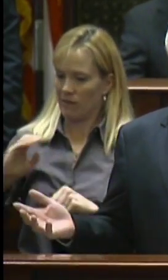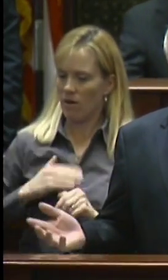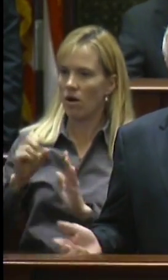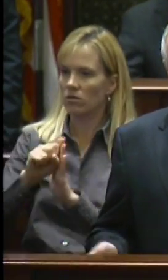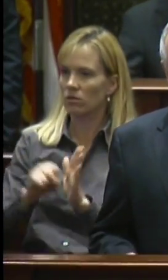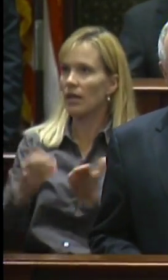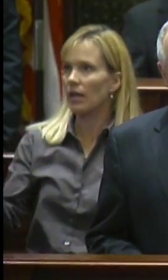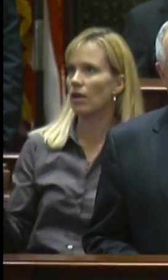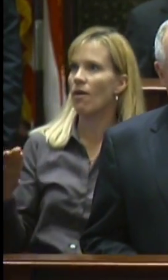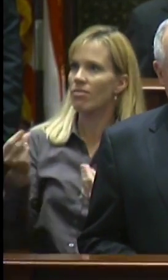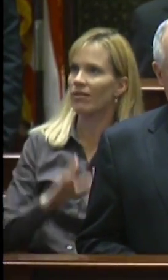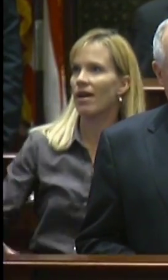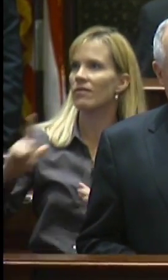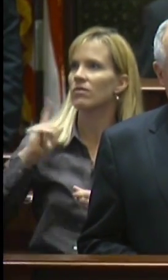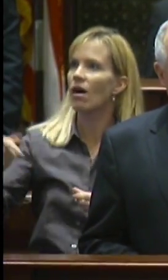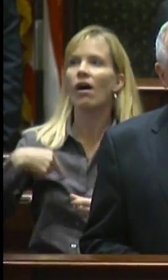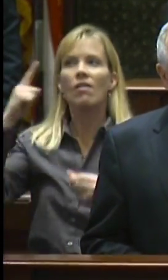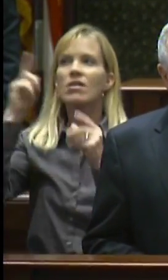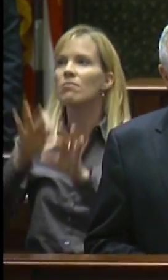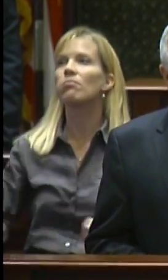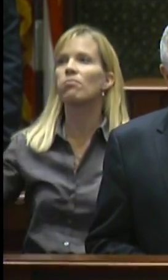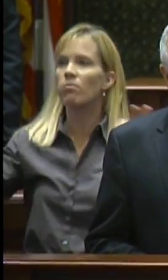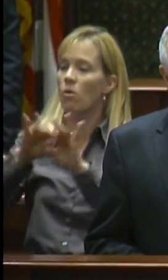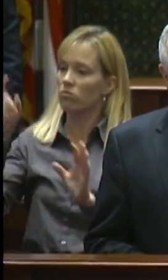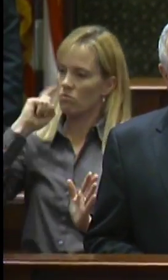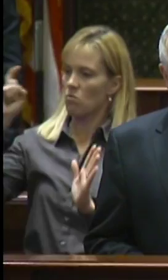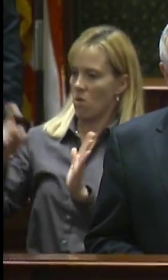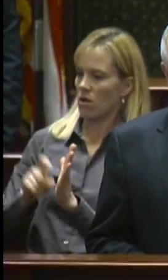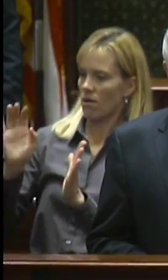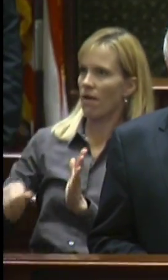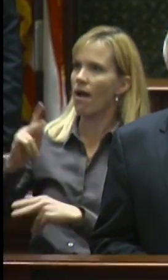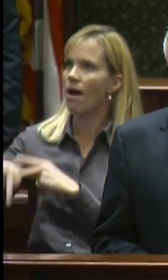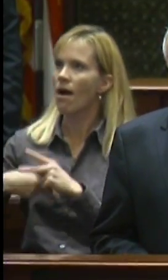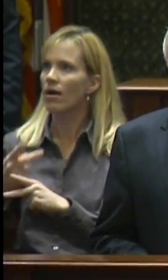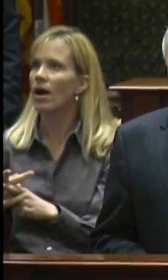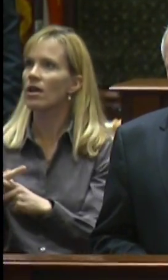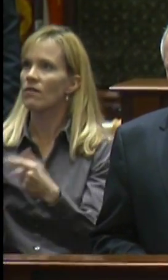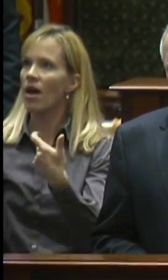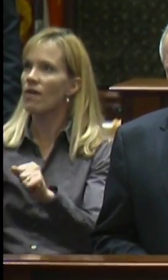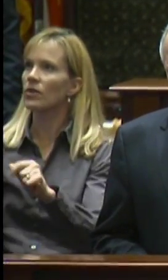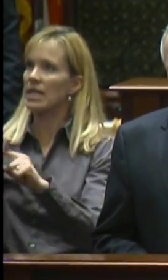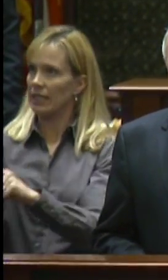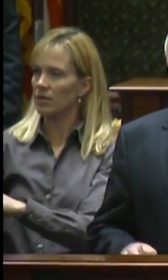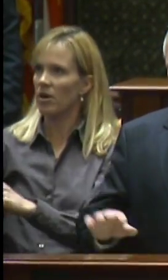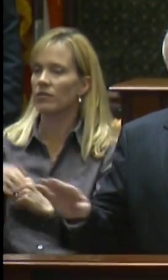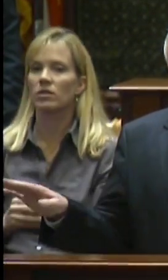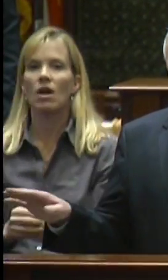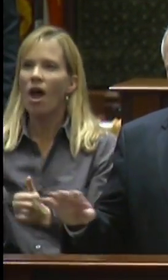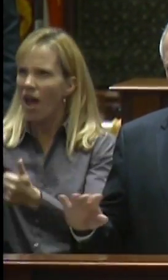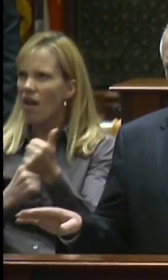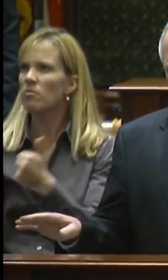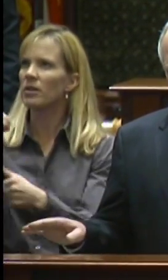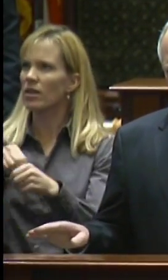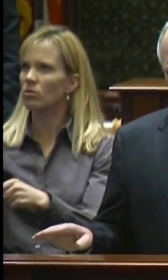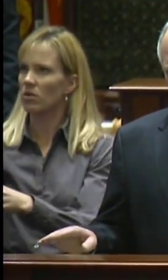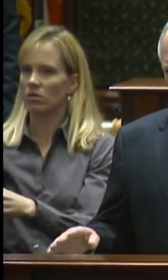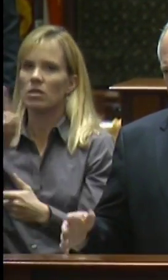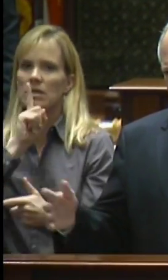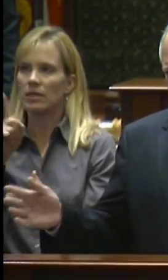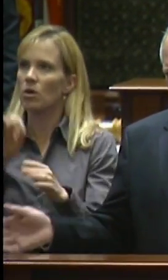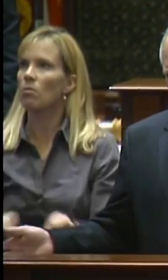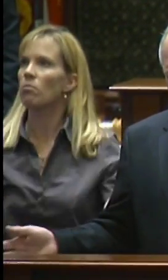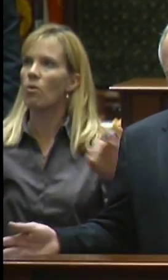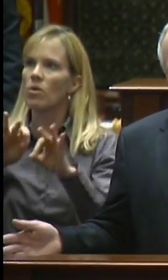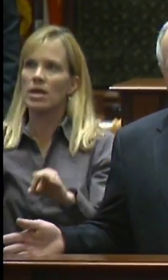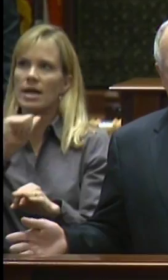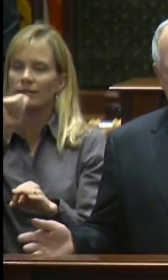the land of Lincoln. And I think it's very important to recognize that kind of effort in a democracy. Everybody in a democracy is important.